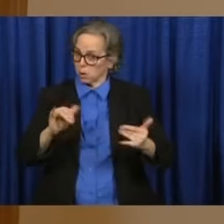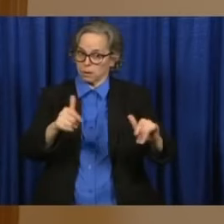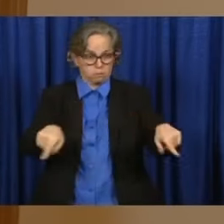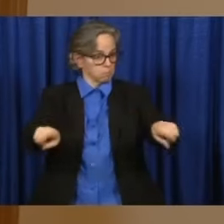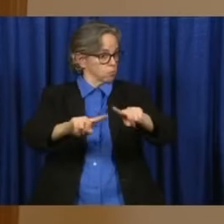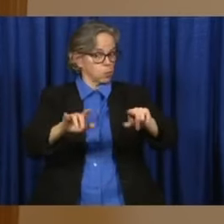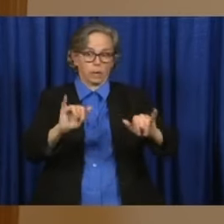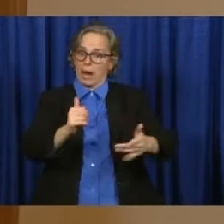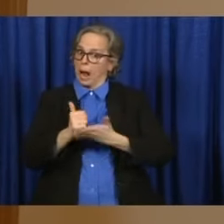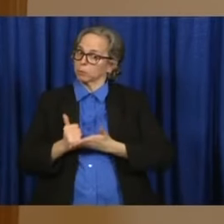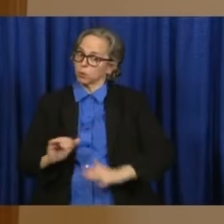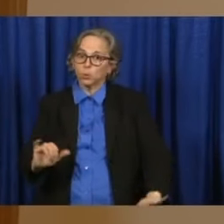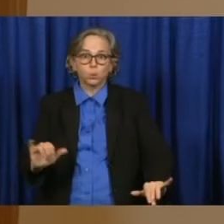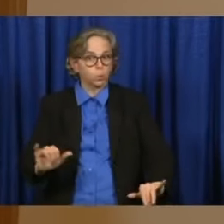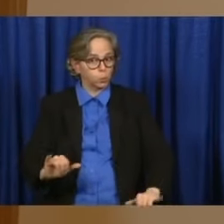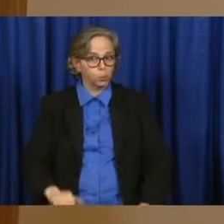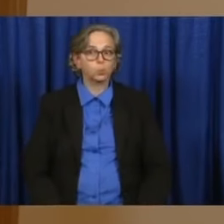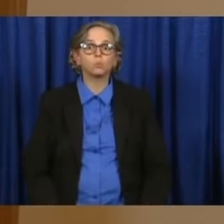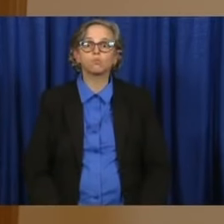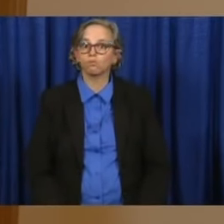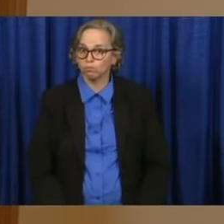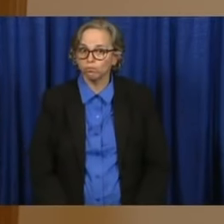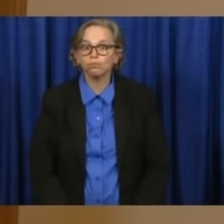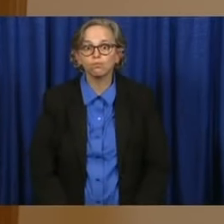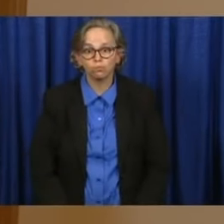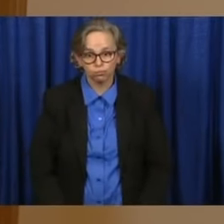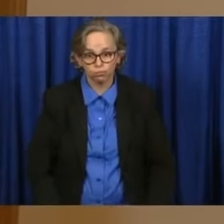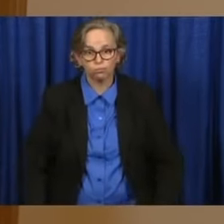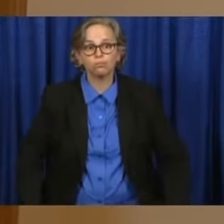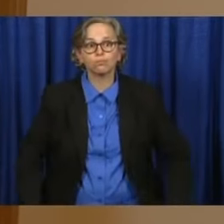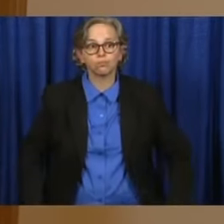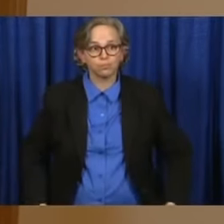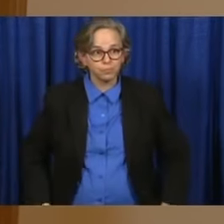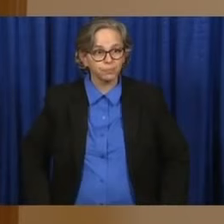well. Next slide, please.